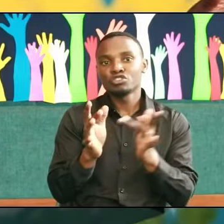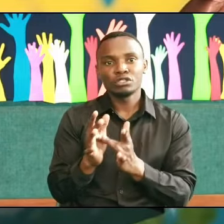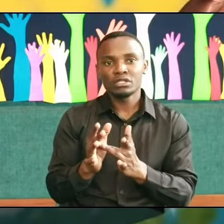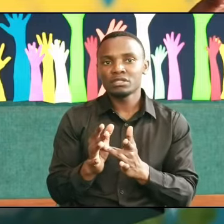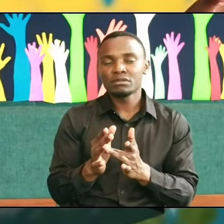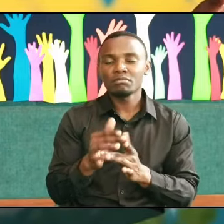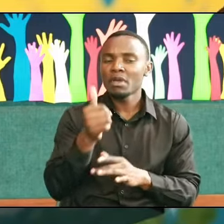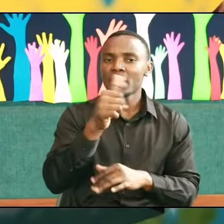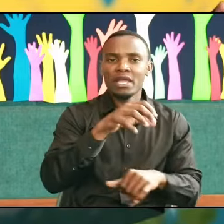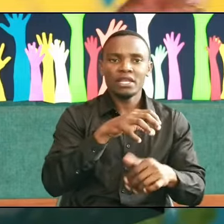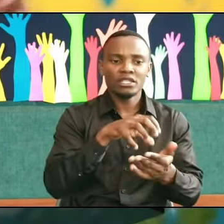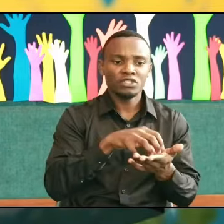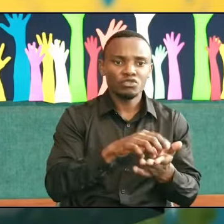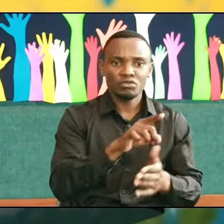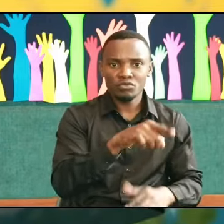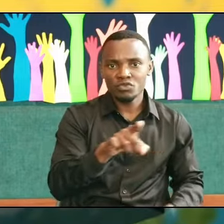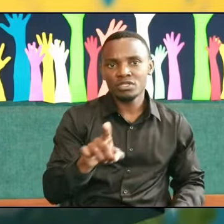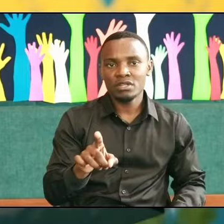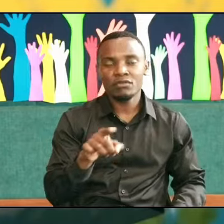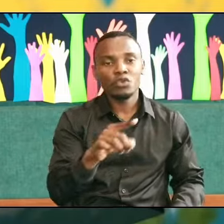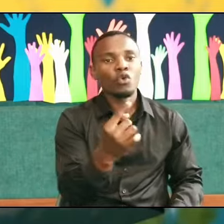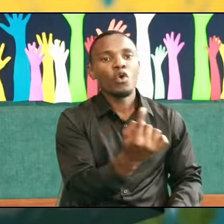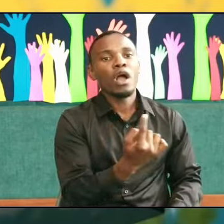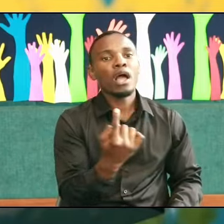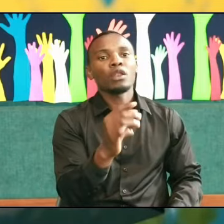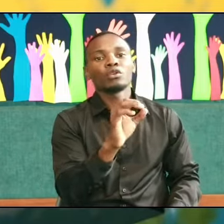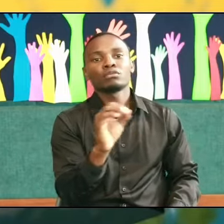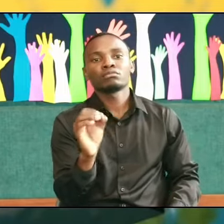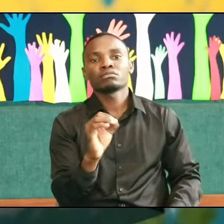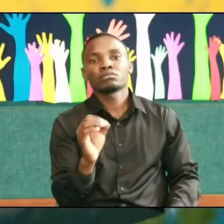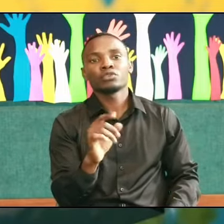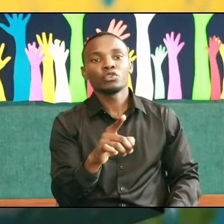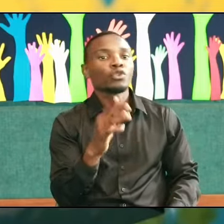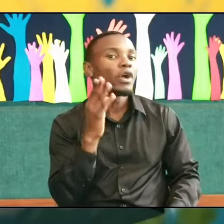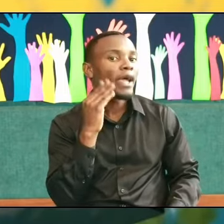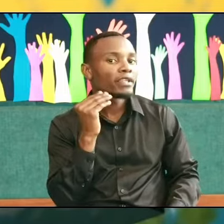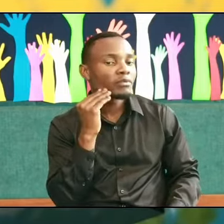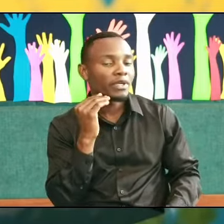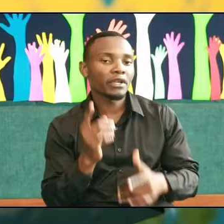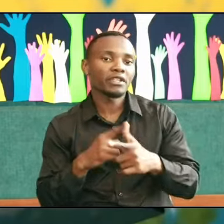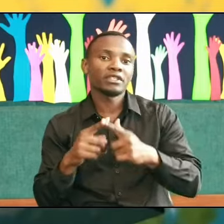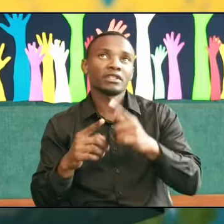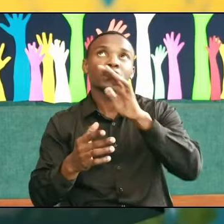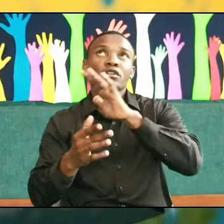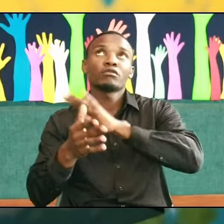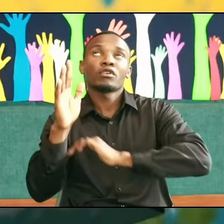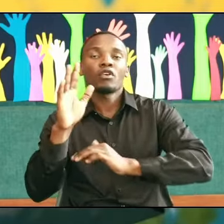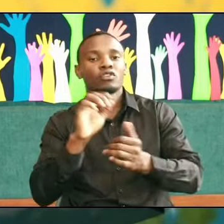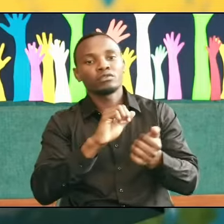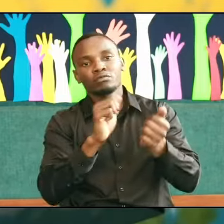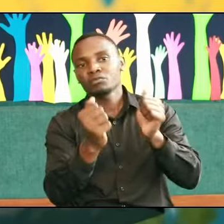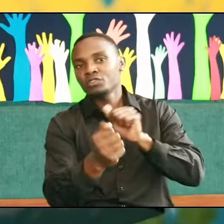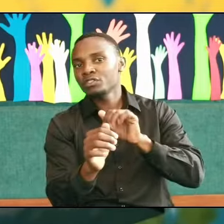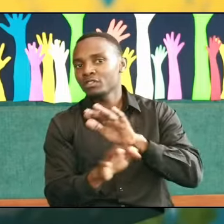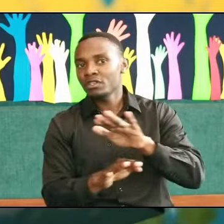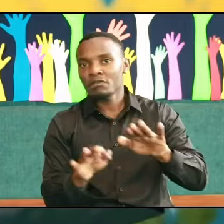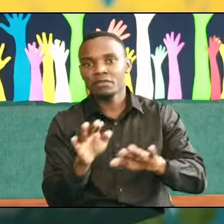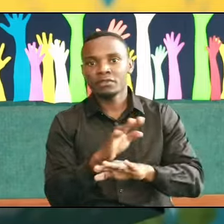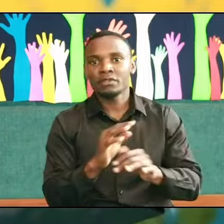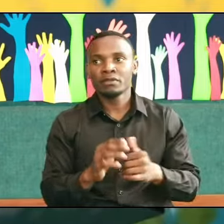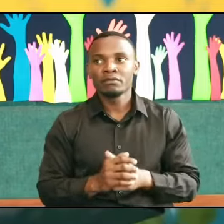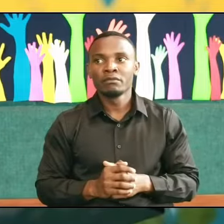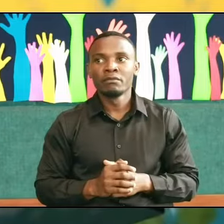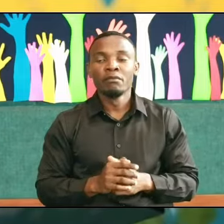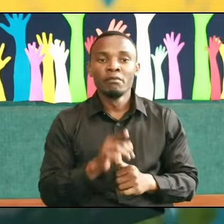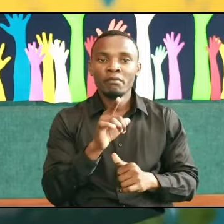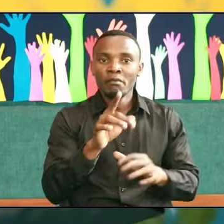be in, you are not alone. He walks into the situation and he turns it around. You go and